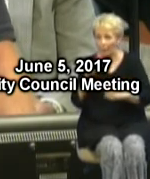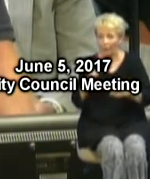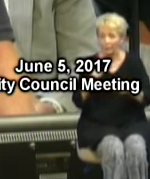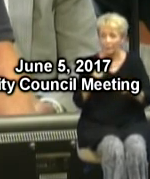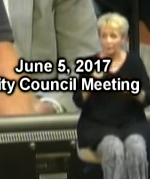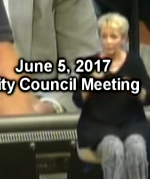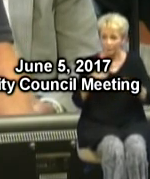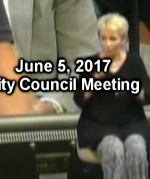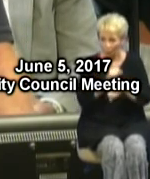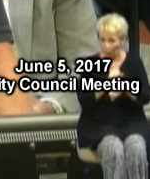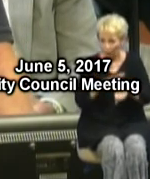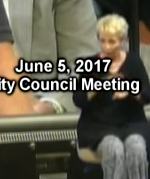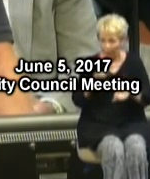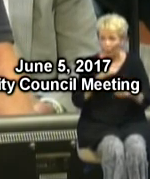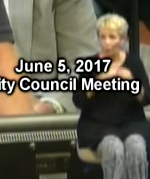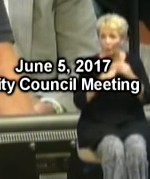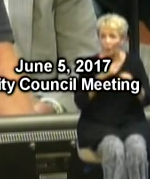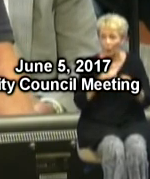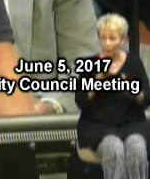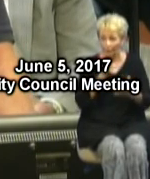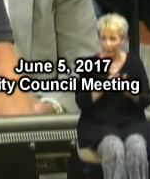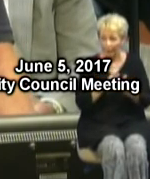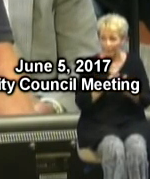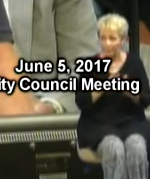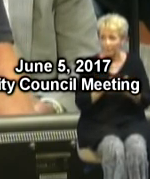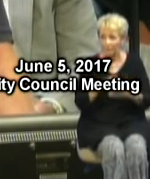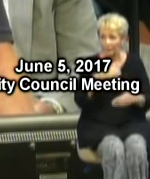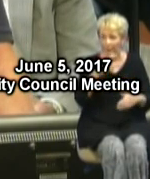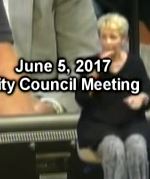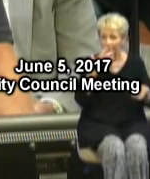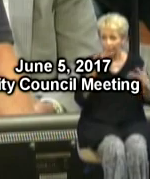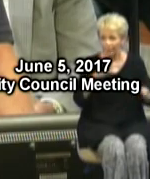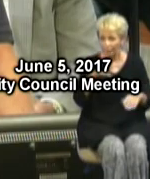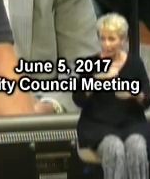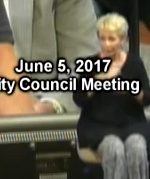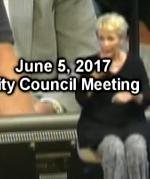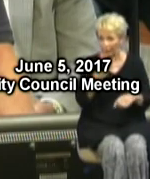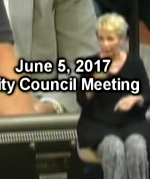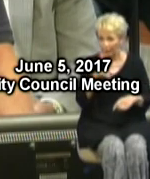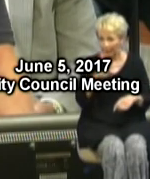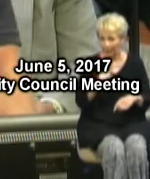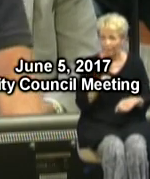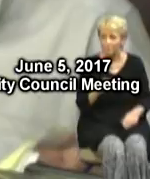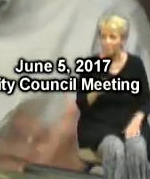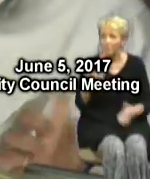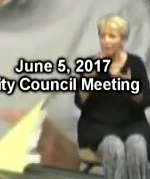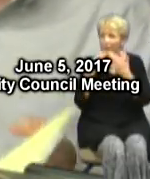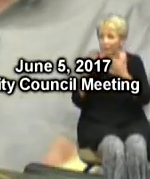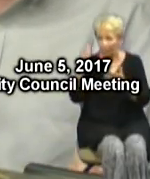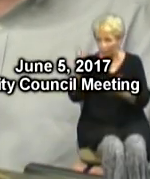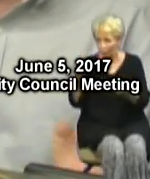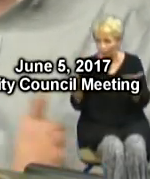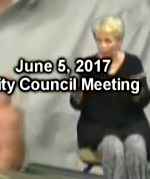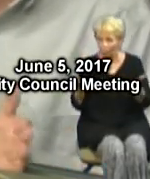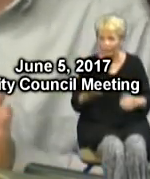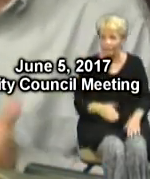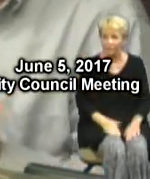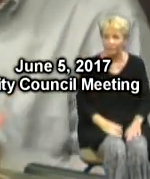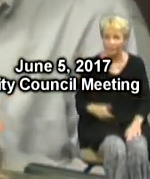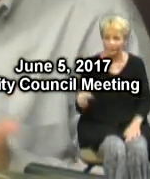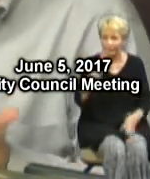works that need to be repaired, but that should be wrapped up in the next day or so. Okay, great. Scott, thanks for all your service. Thank you so much. Thank